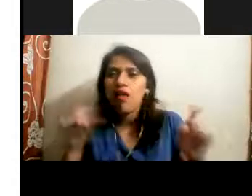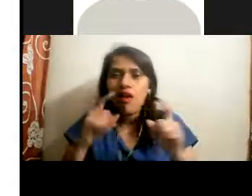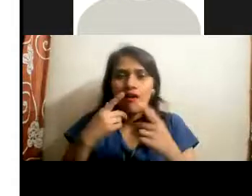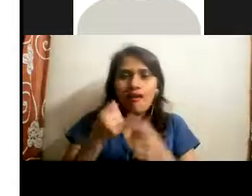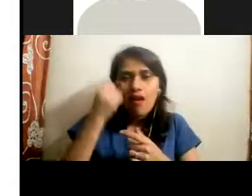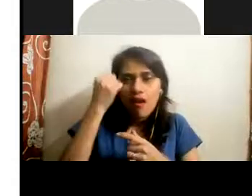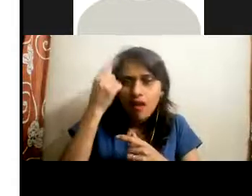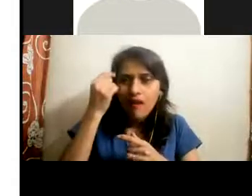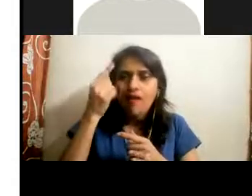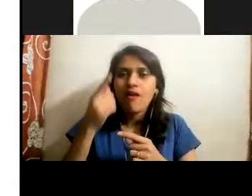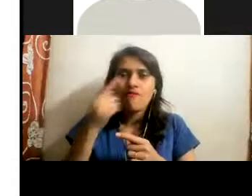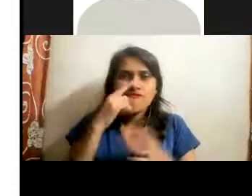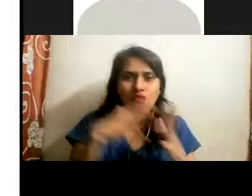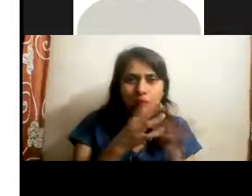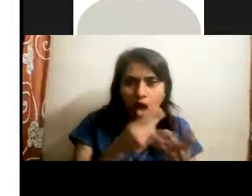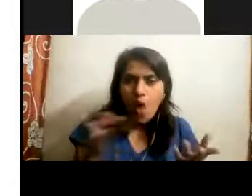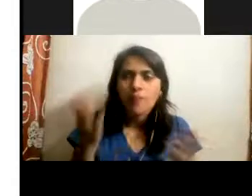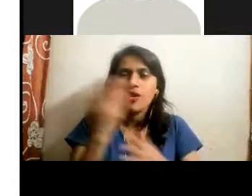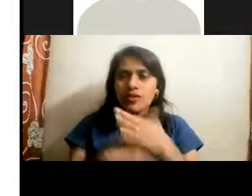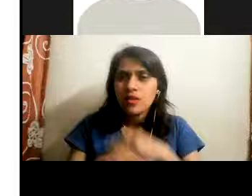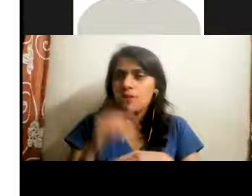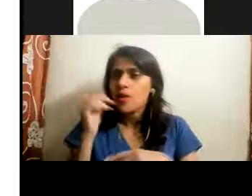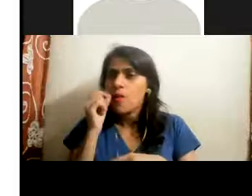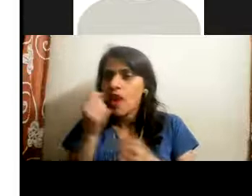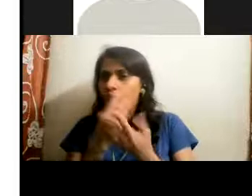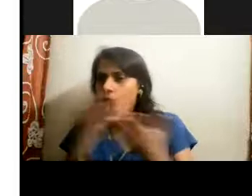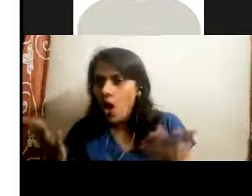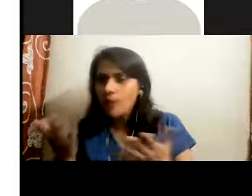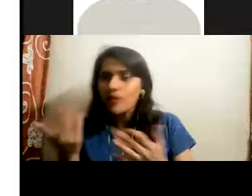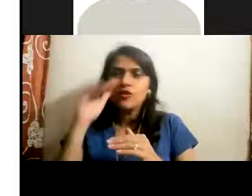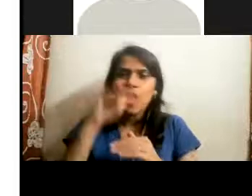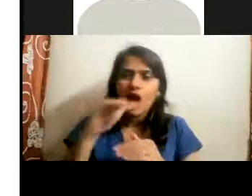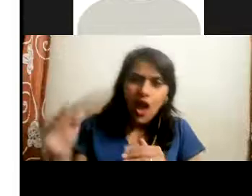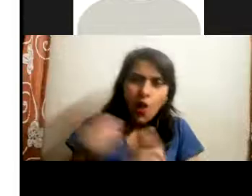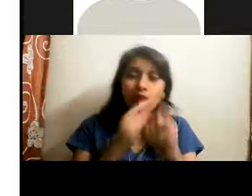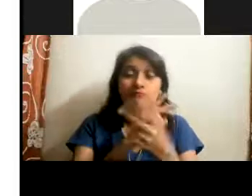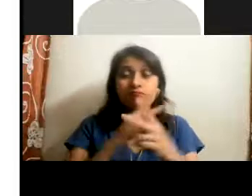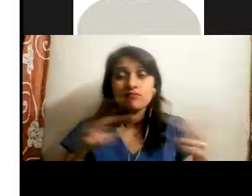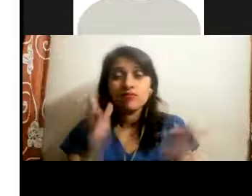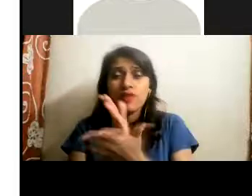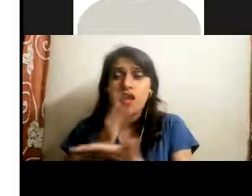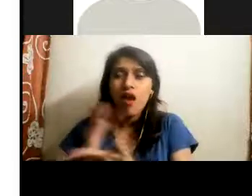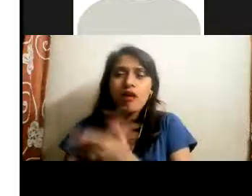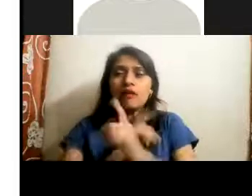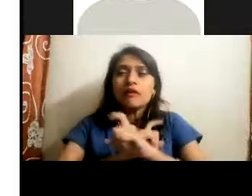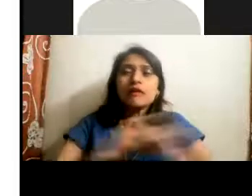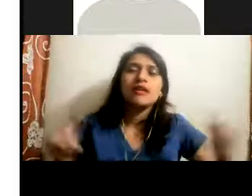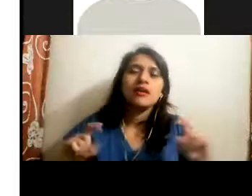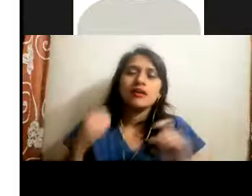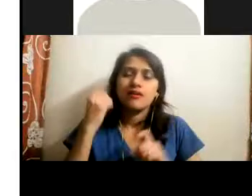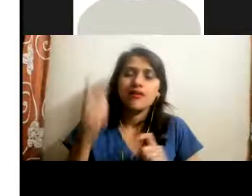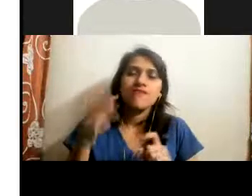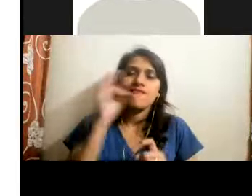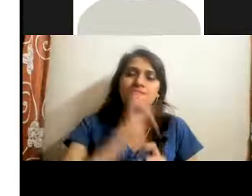under the health system. So I have briefly covered about the health system and the issues of persons